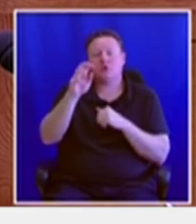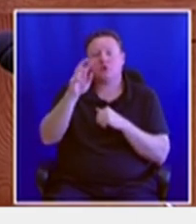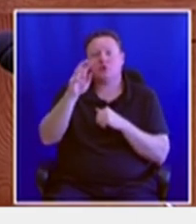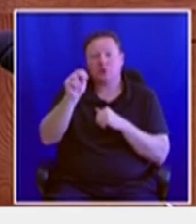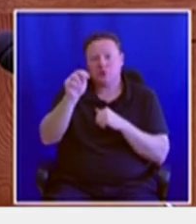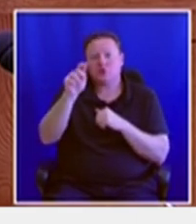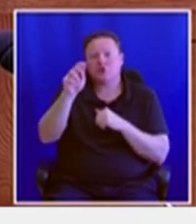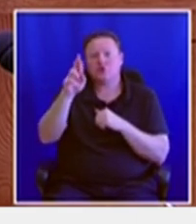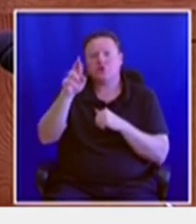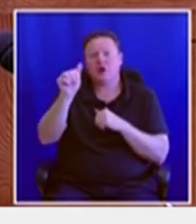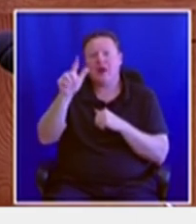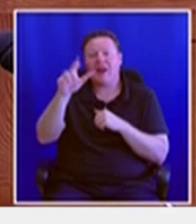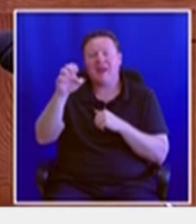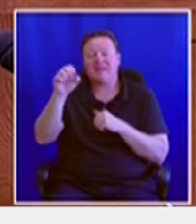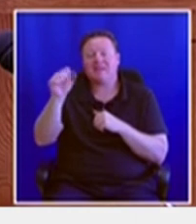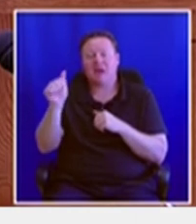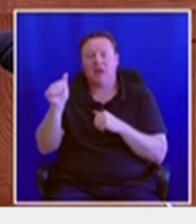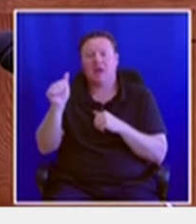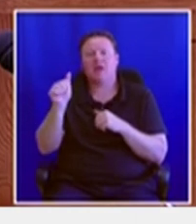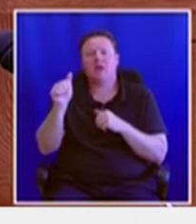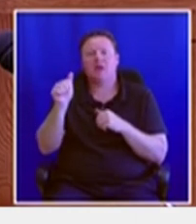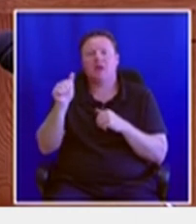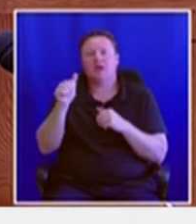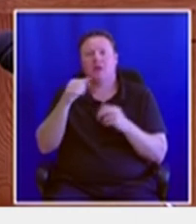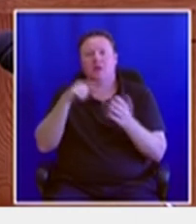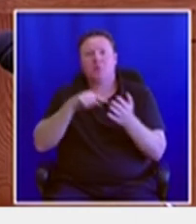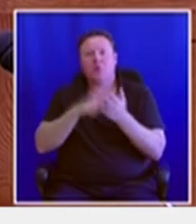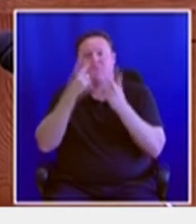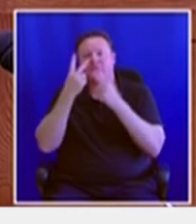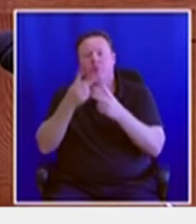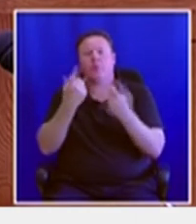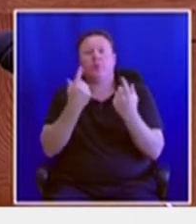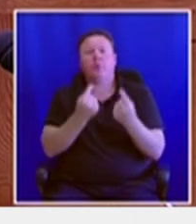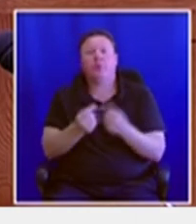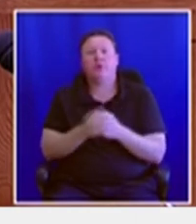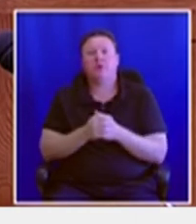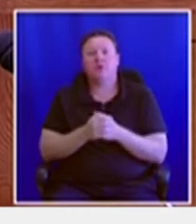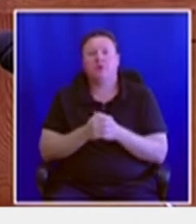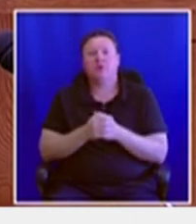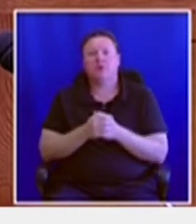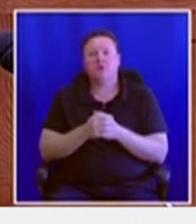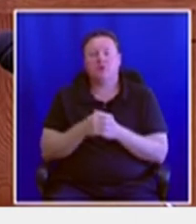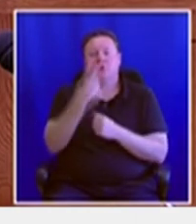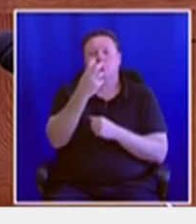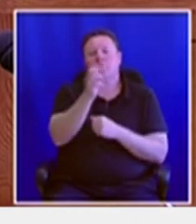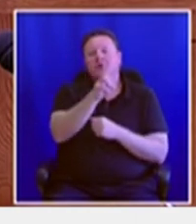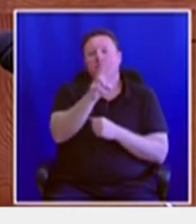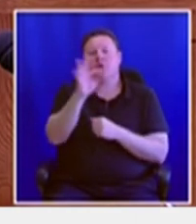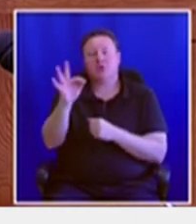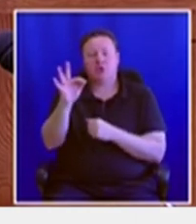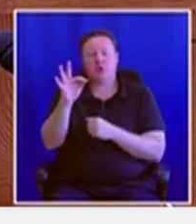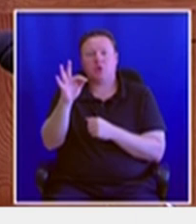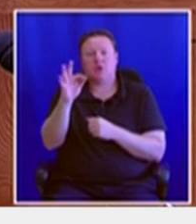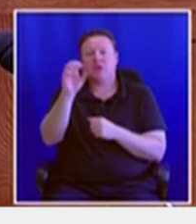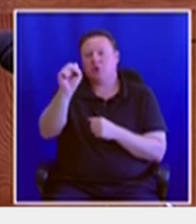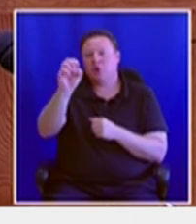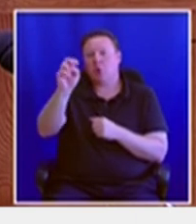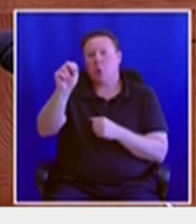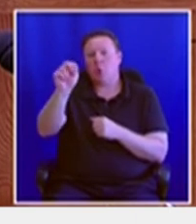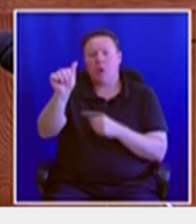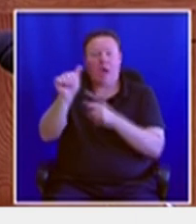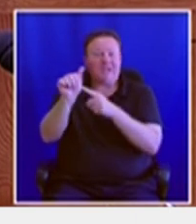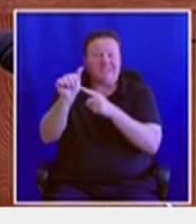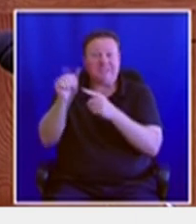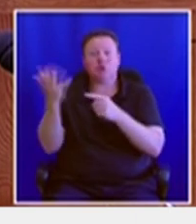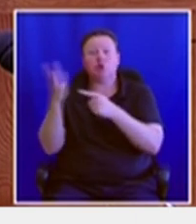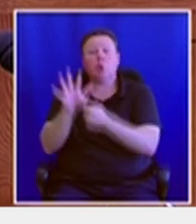will be done one day. In the 2023 State of the Nation Address, we emphasize the